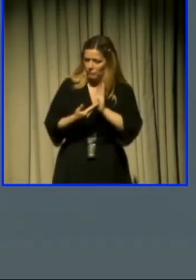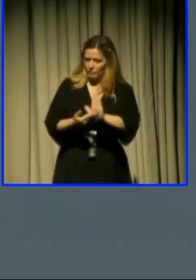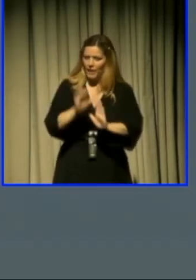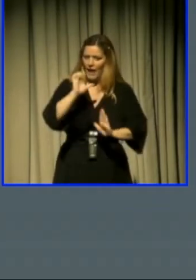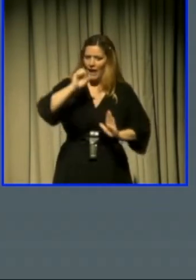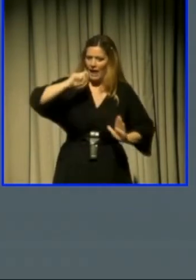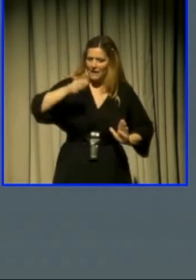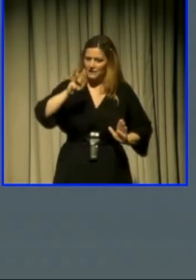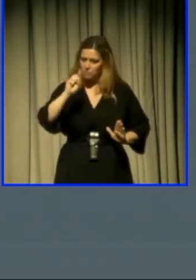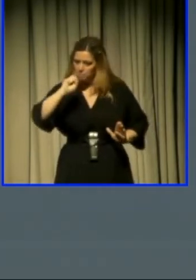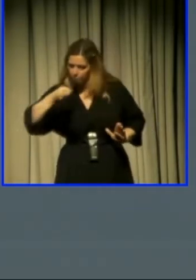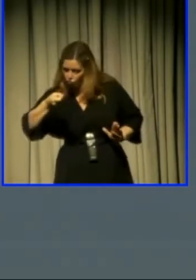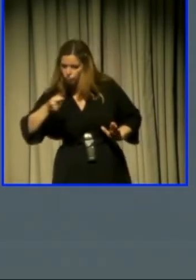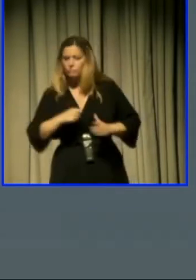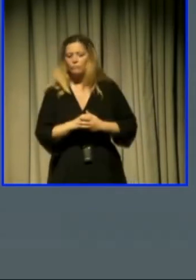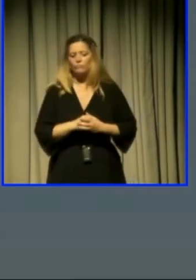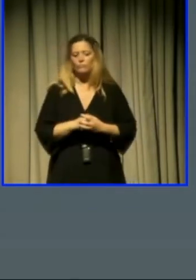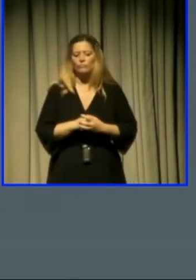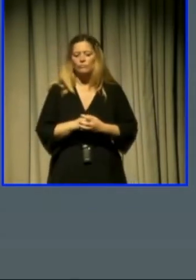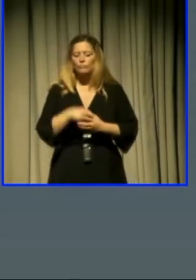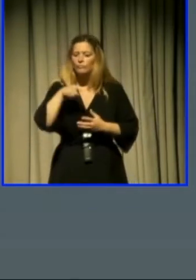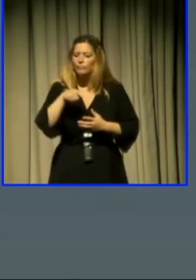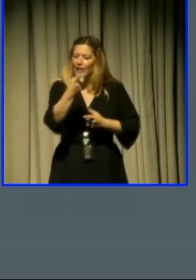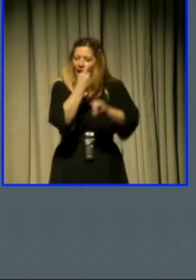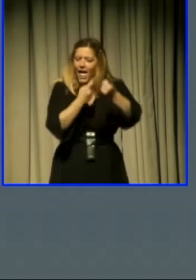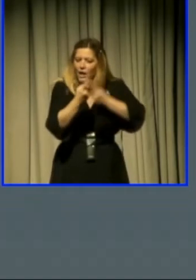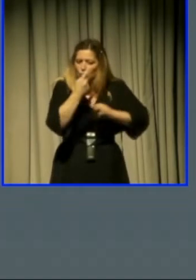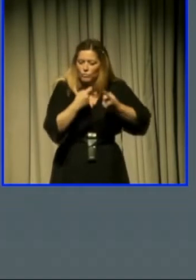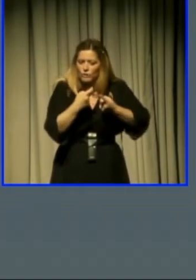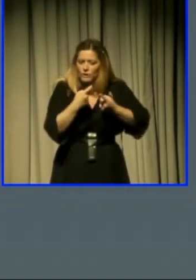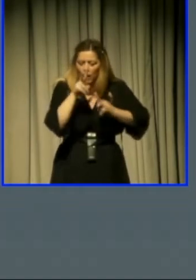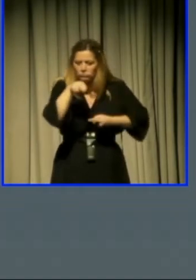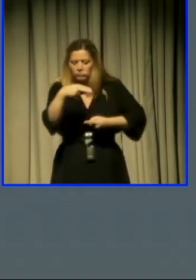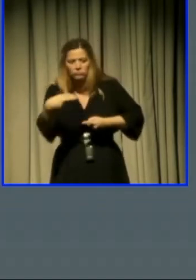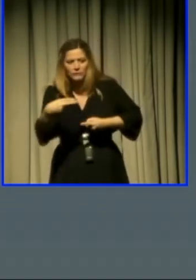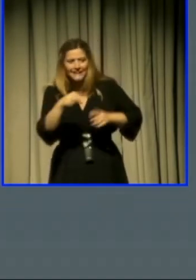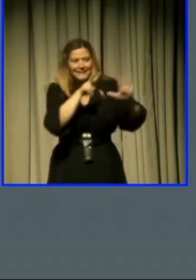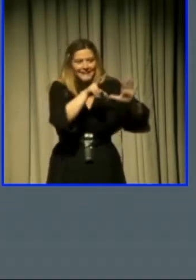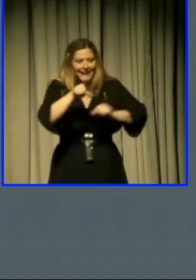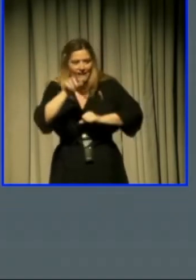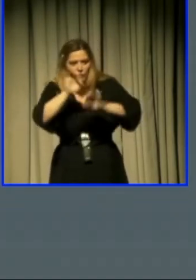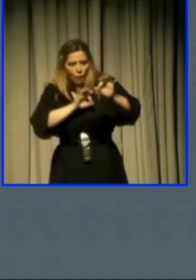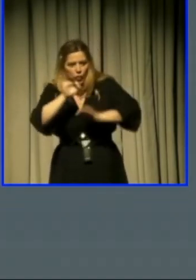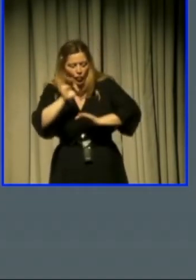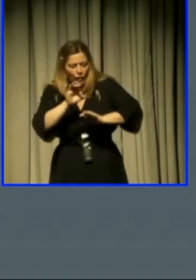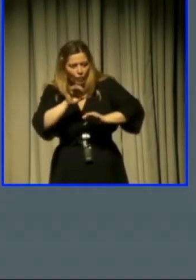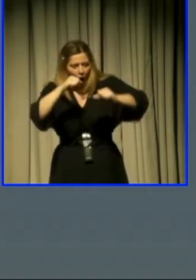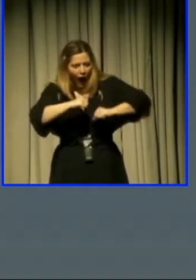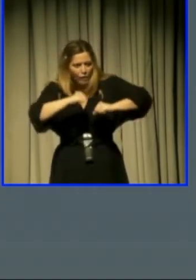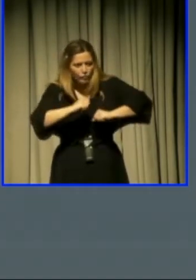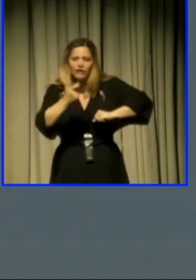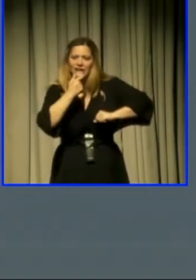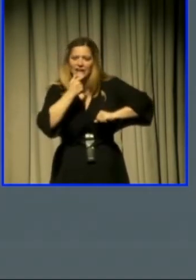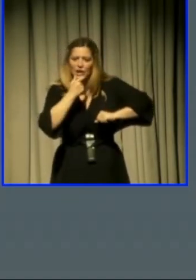And they found that 76% of UK adults think online gaming